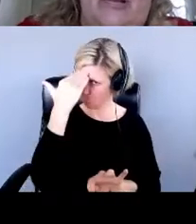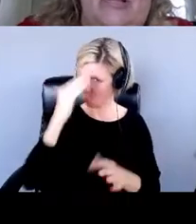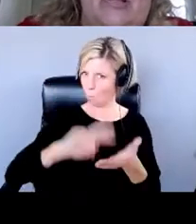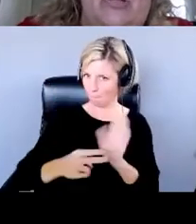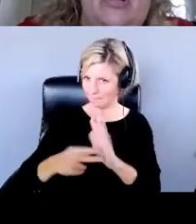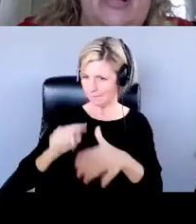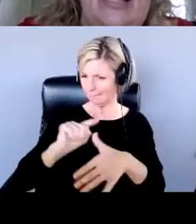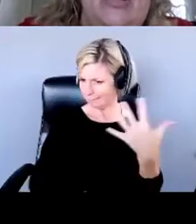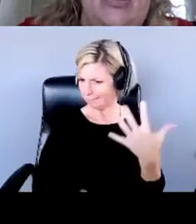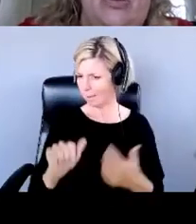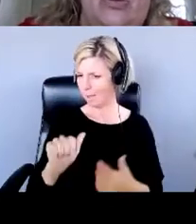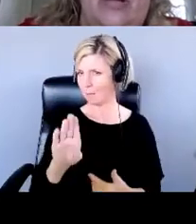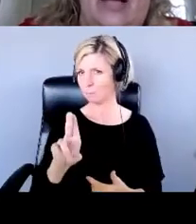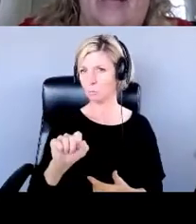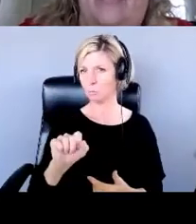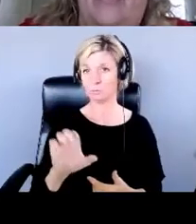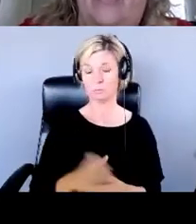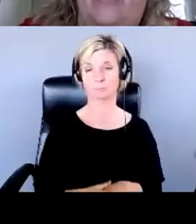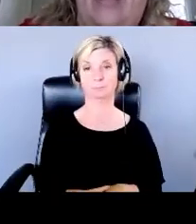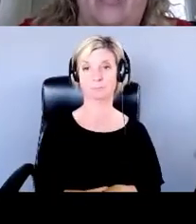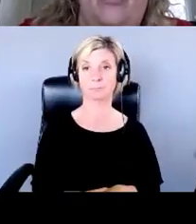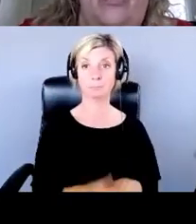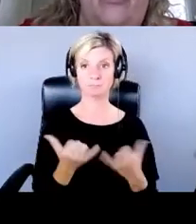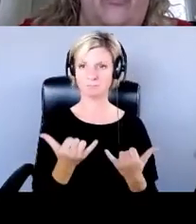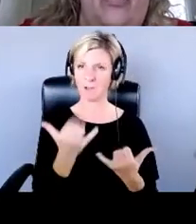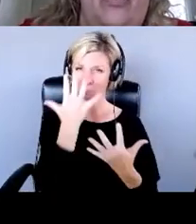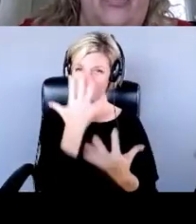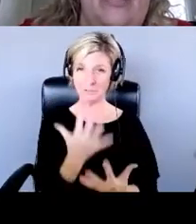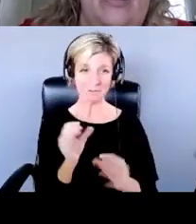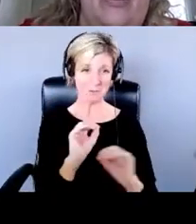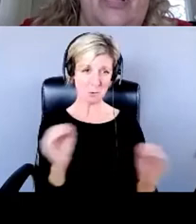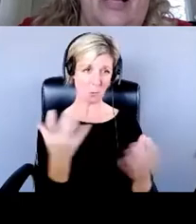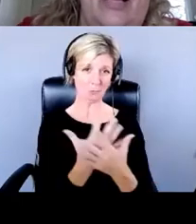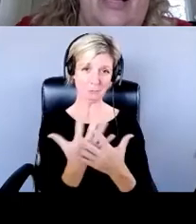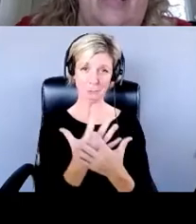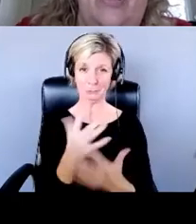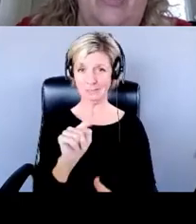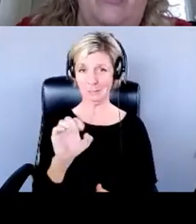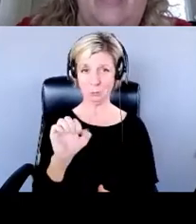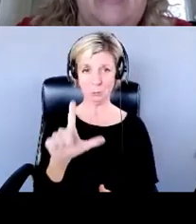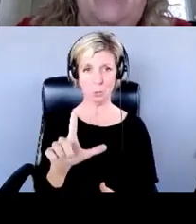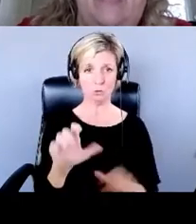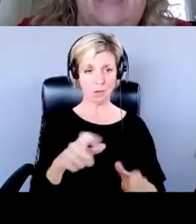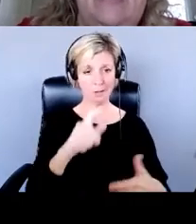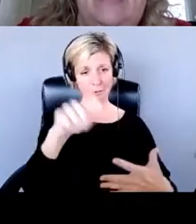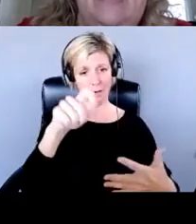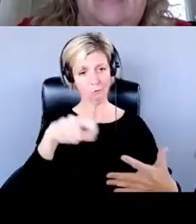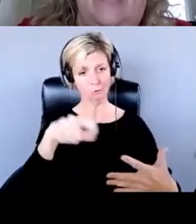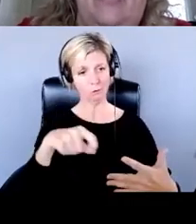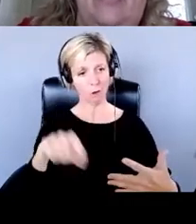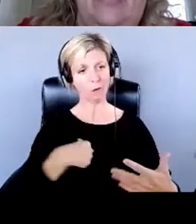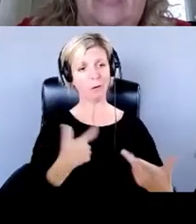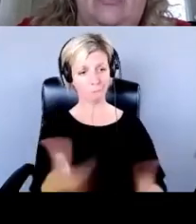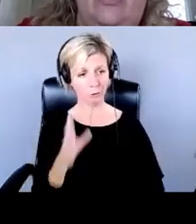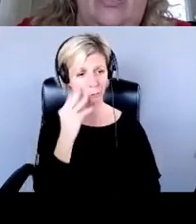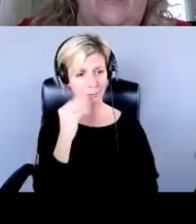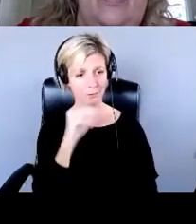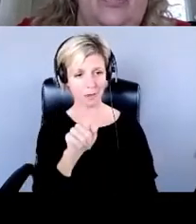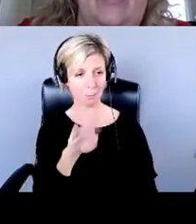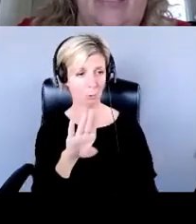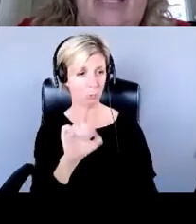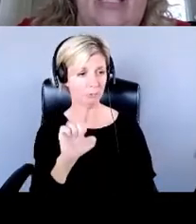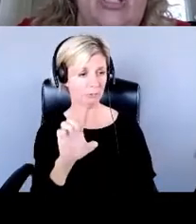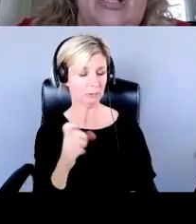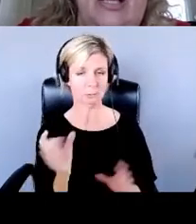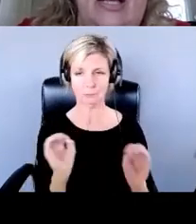unfortunately, there's no screening tool available for abuse. So, the best bet is that they would need to look at